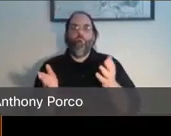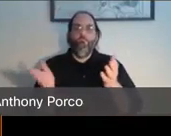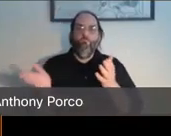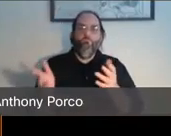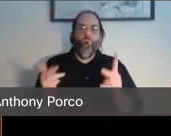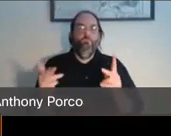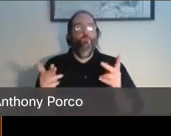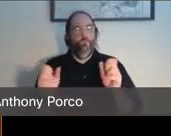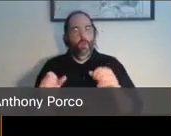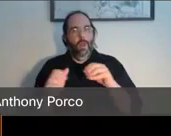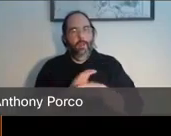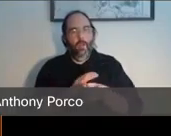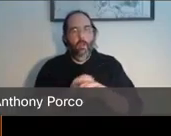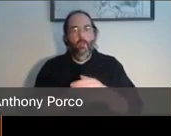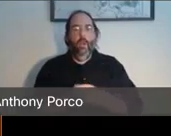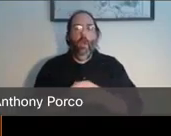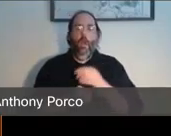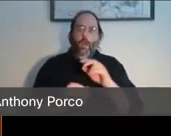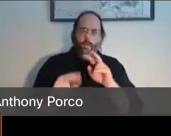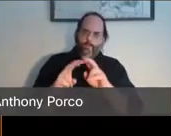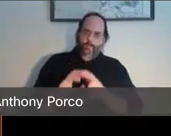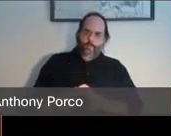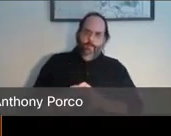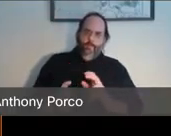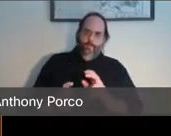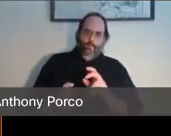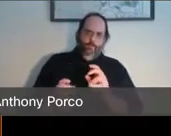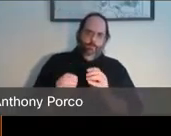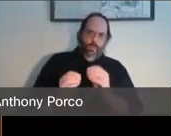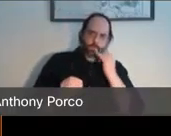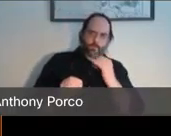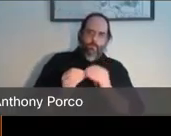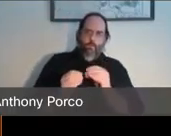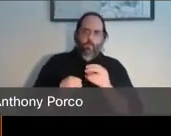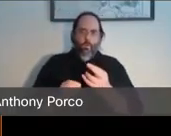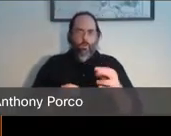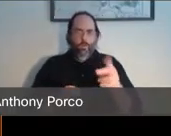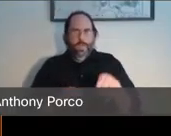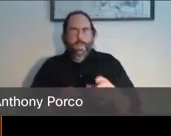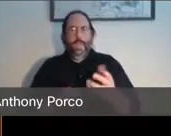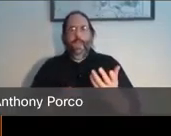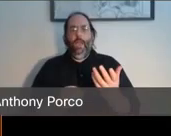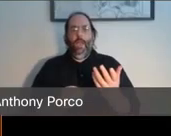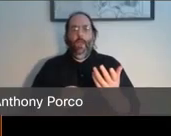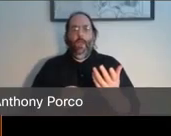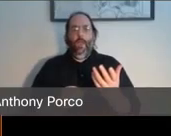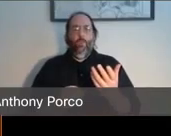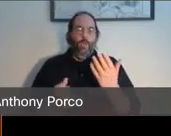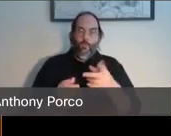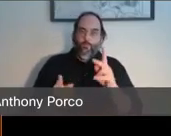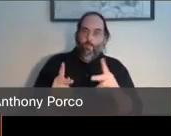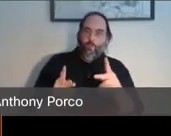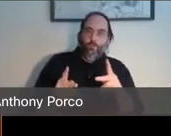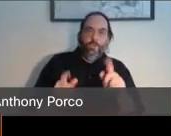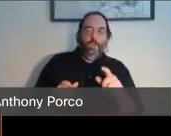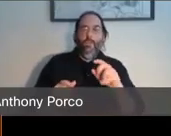individuals have access to. I assess what additional resources the individual may need, such as access to food